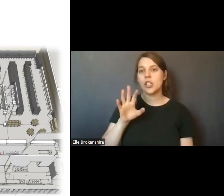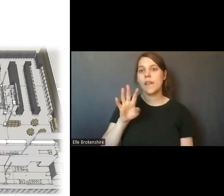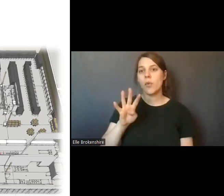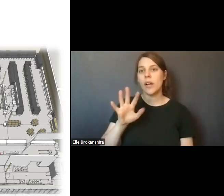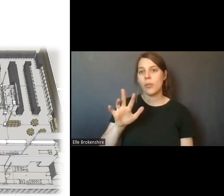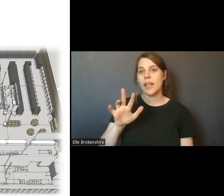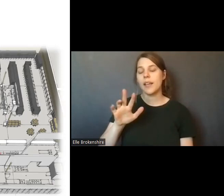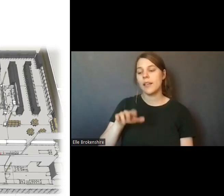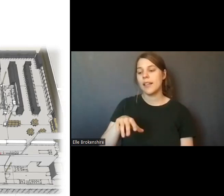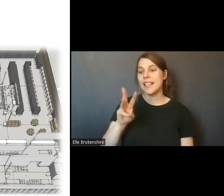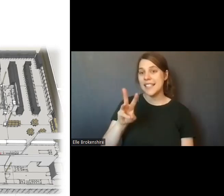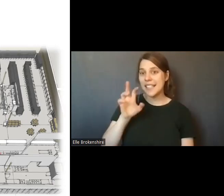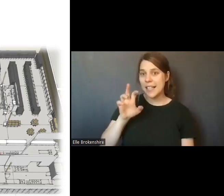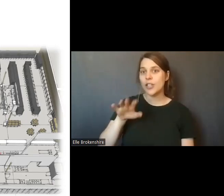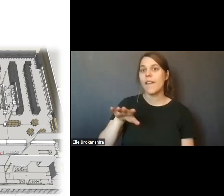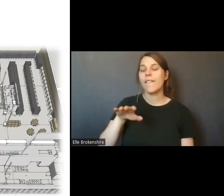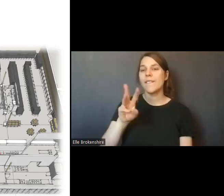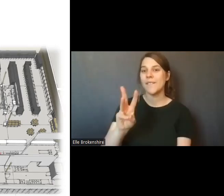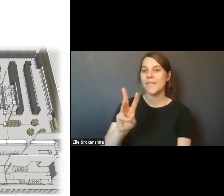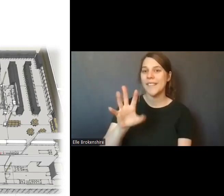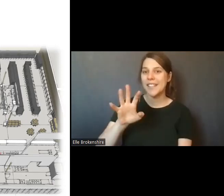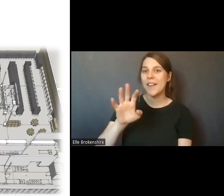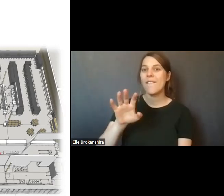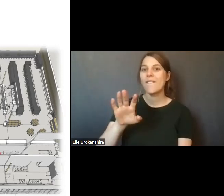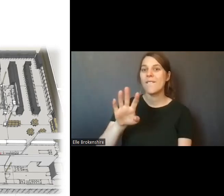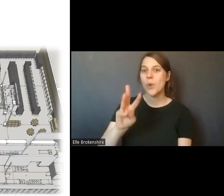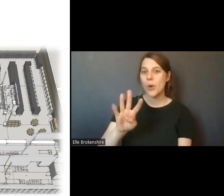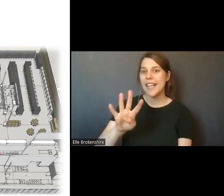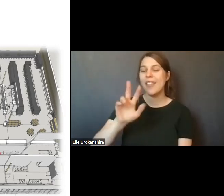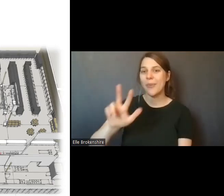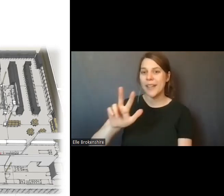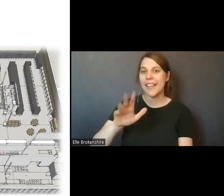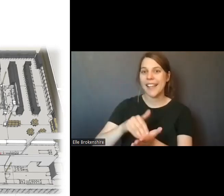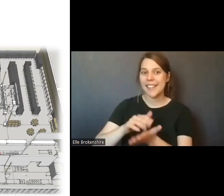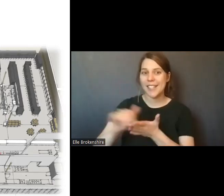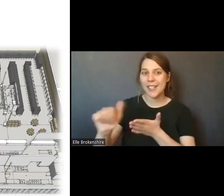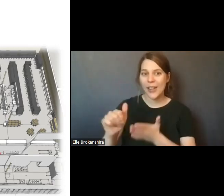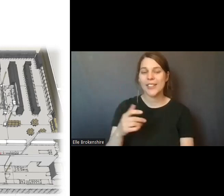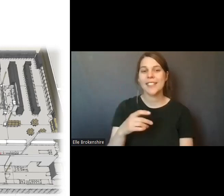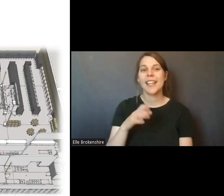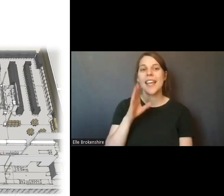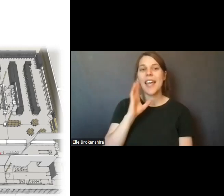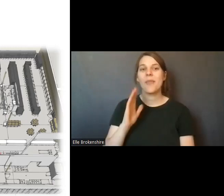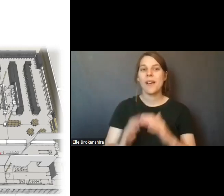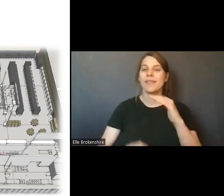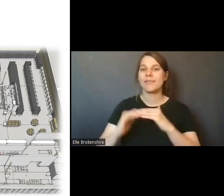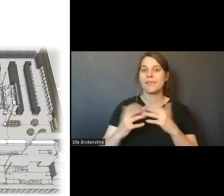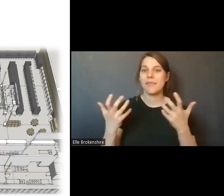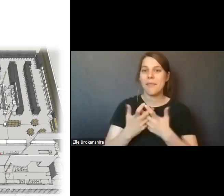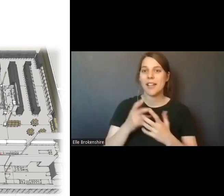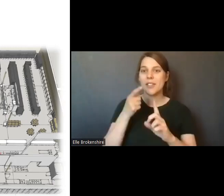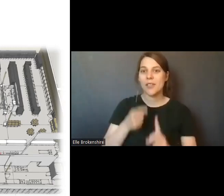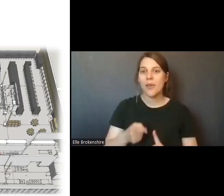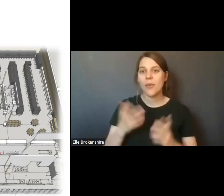$643,000 in development costs towards MWBE firms. And these actually have higher percentage goals due to aligning with the Greater Hill Master Plan.